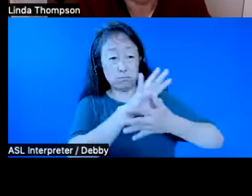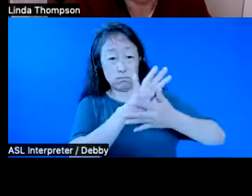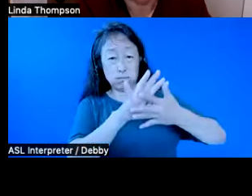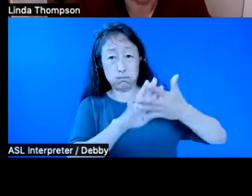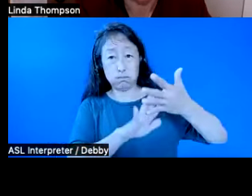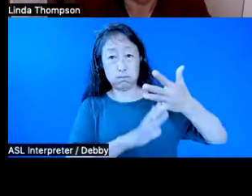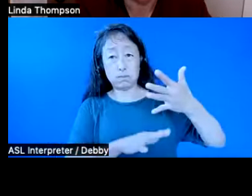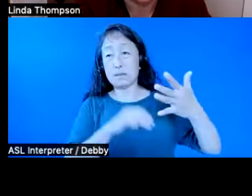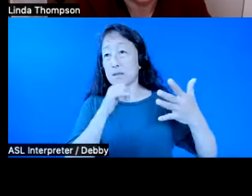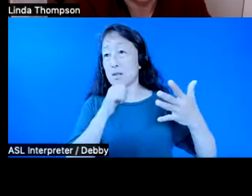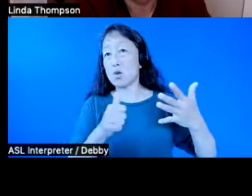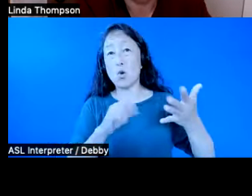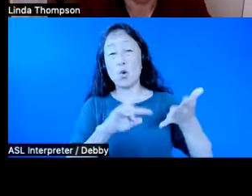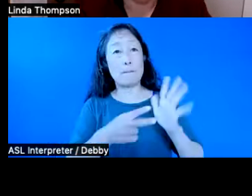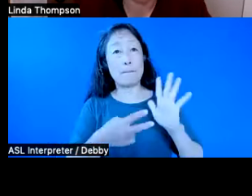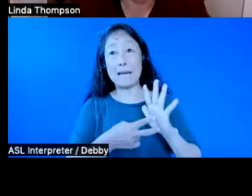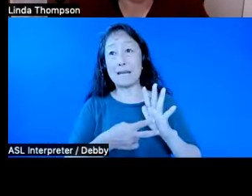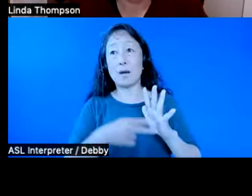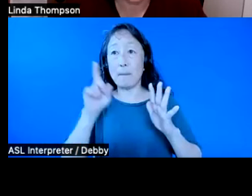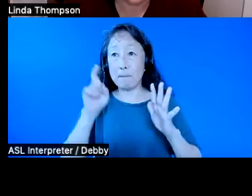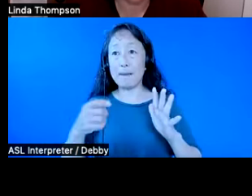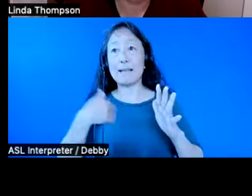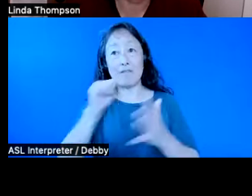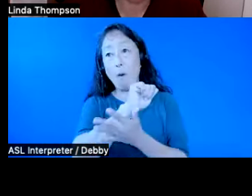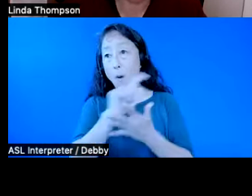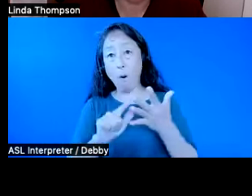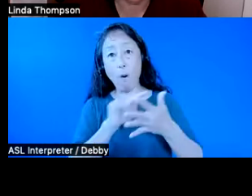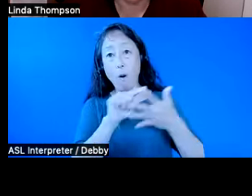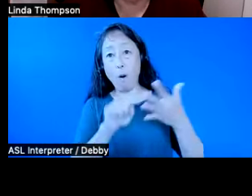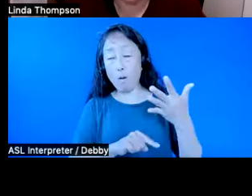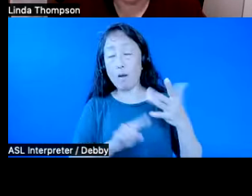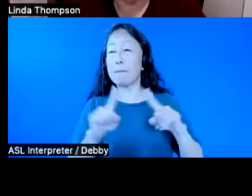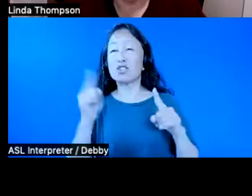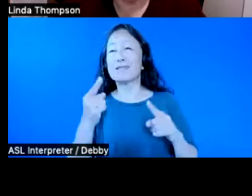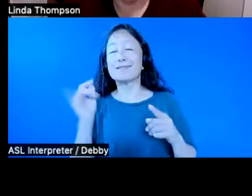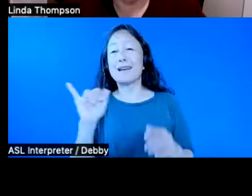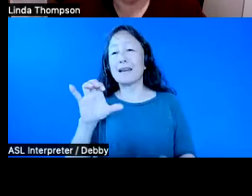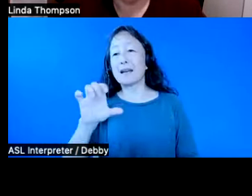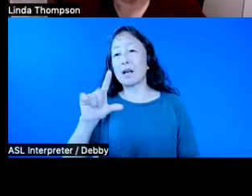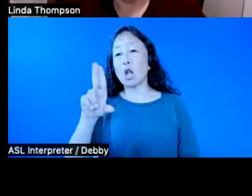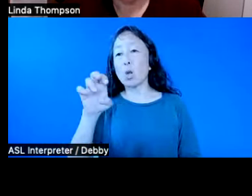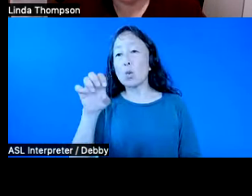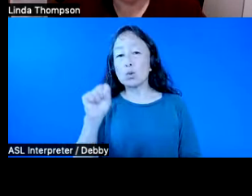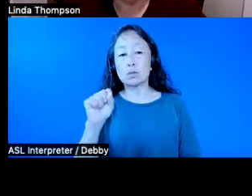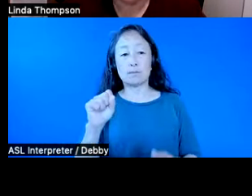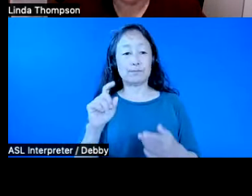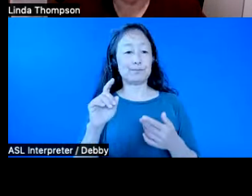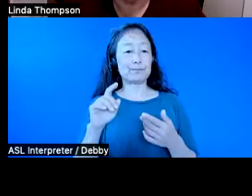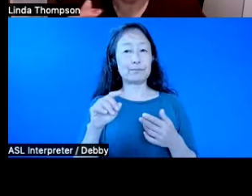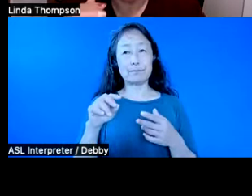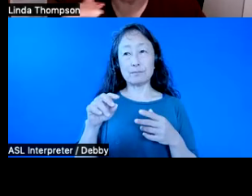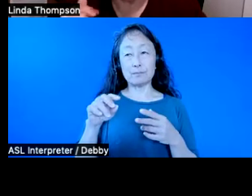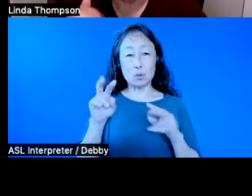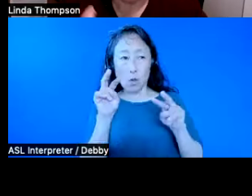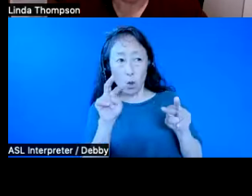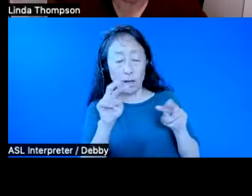but it's just clues for you to look at. Also anxiety, that irritability and being agitated or